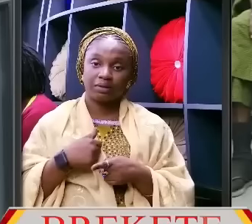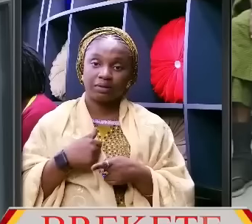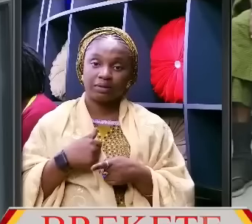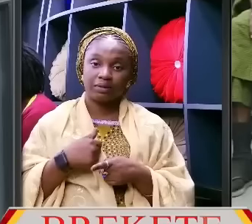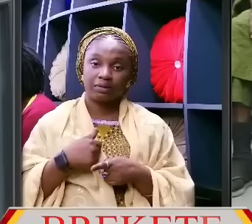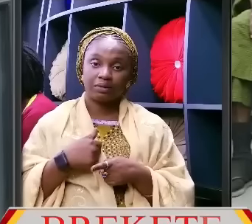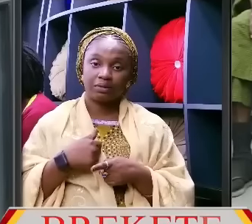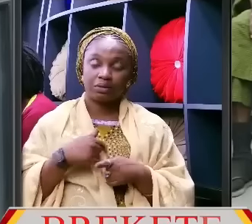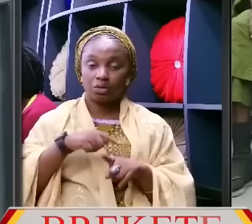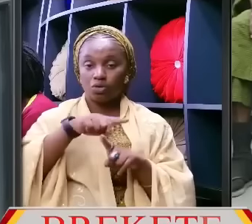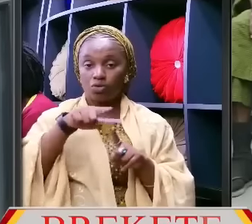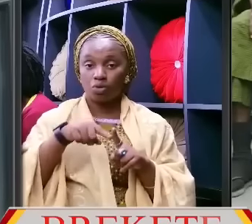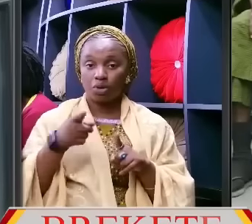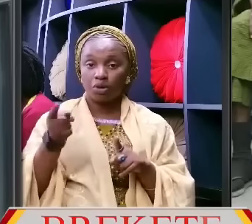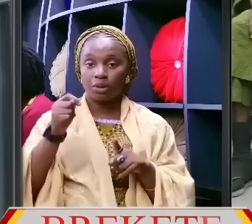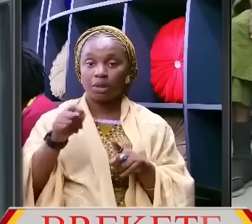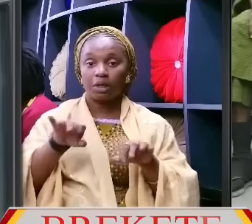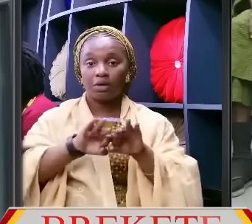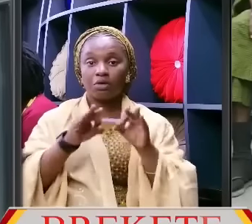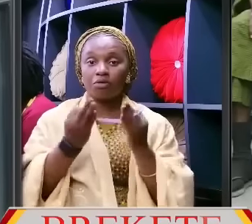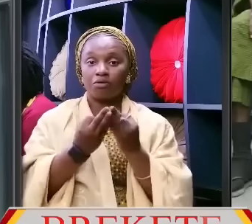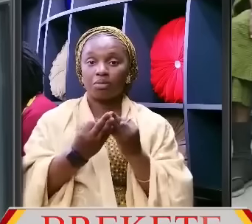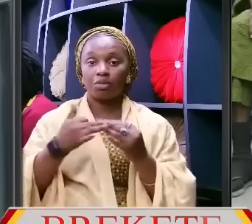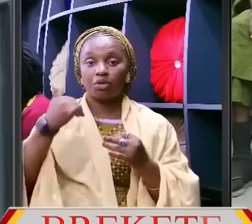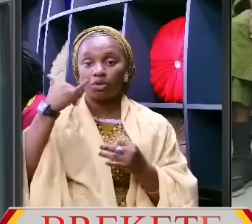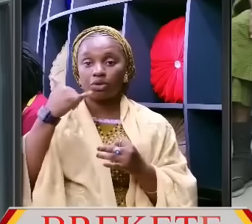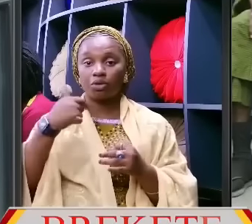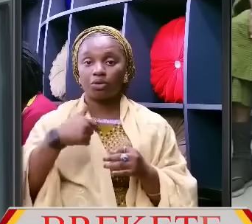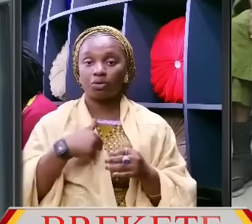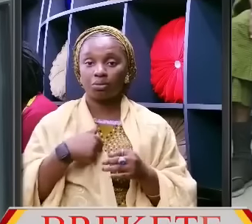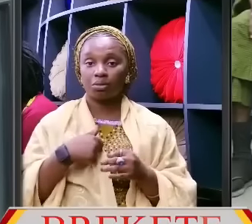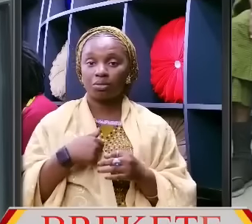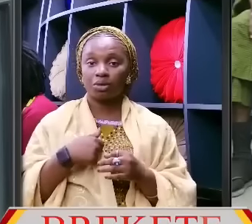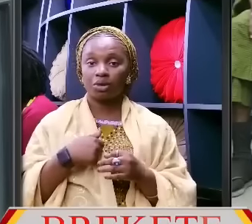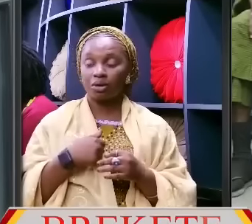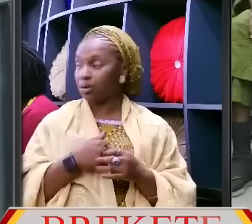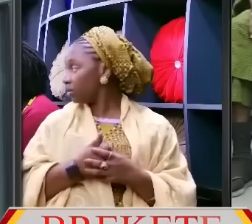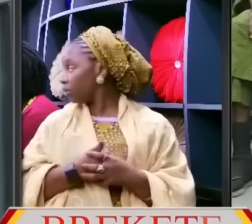until when the family call me. I don't hate him. With the condition I see him,